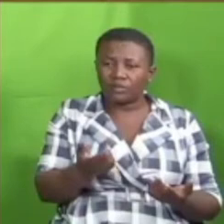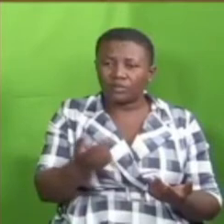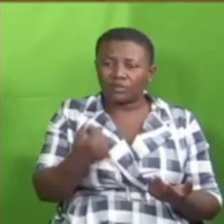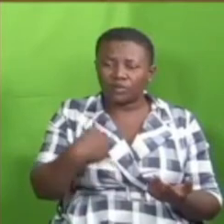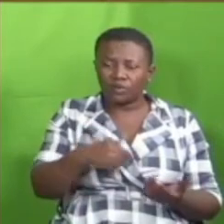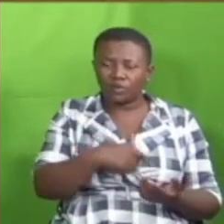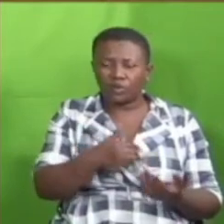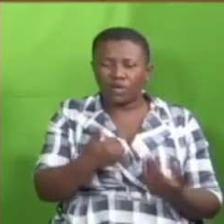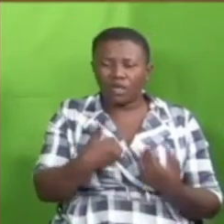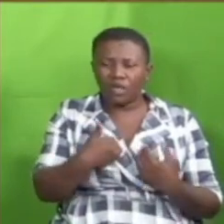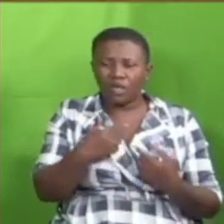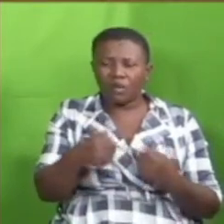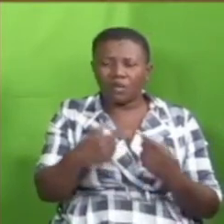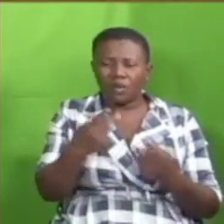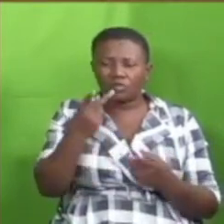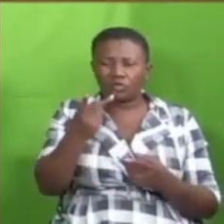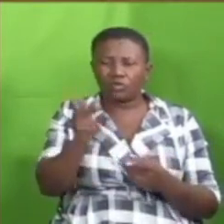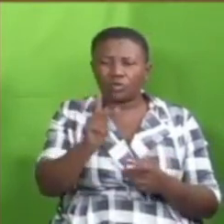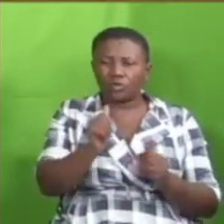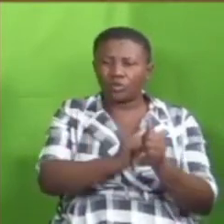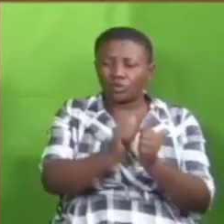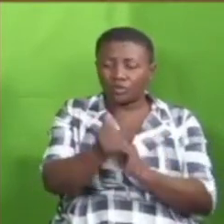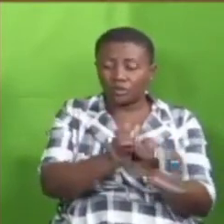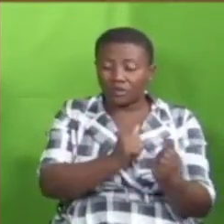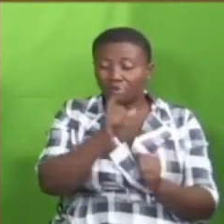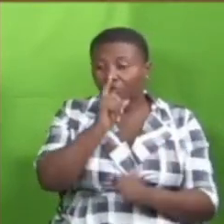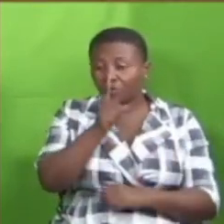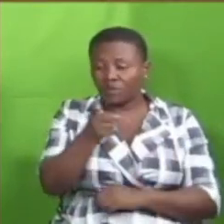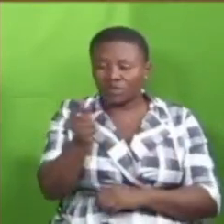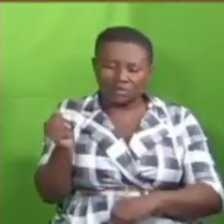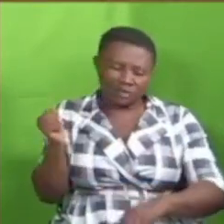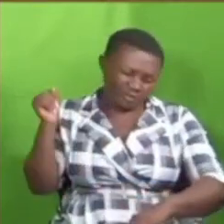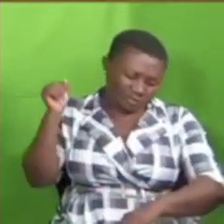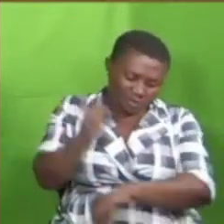had about 2 contest primaries where he beat me.